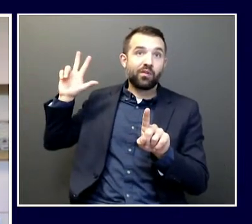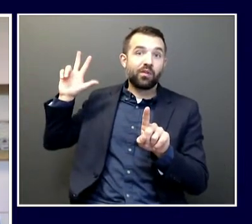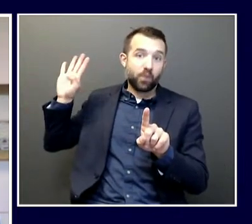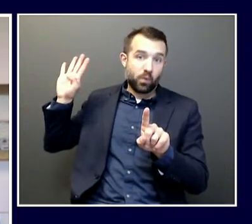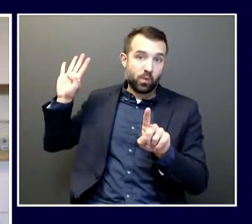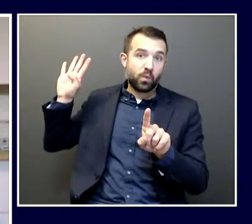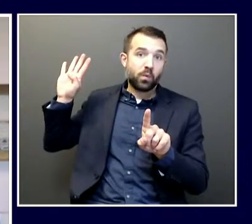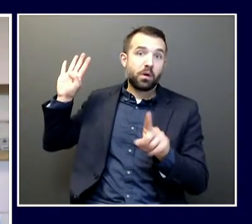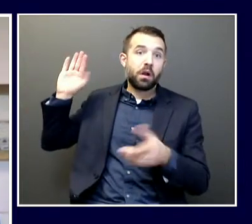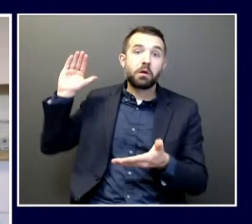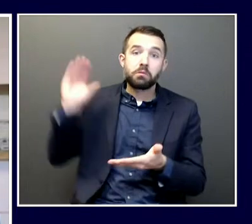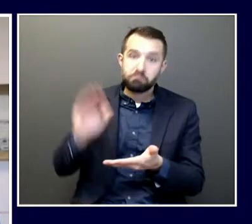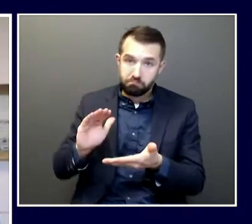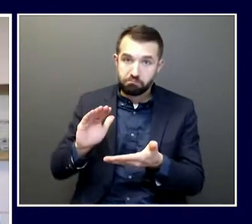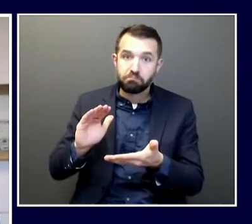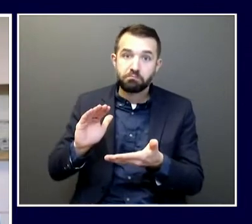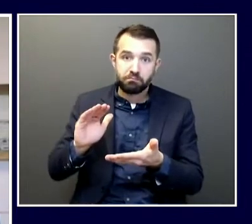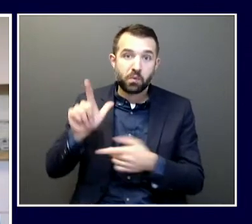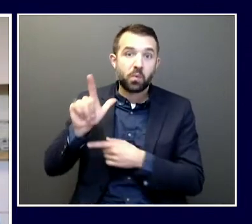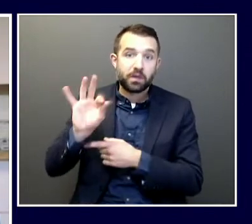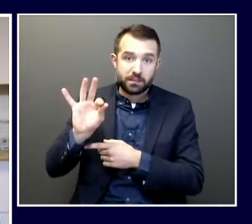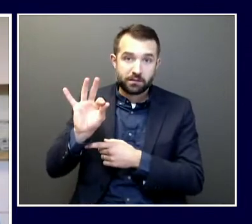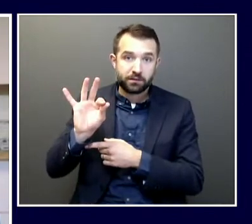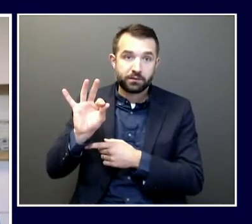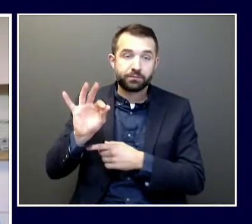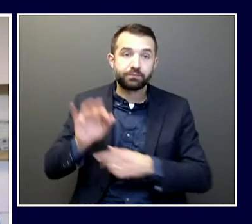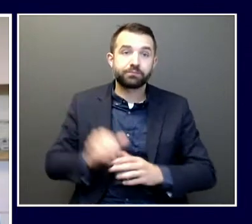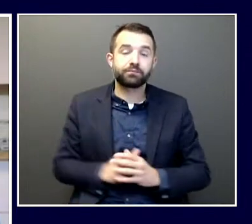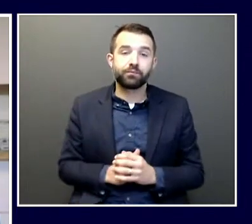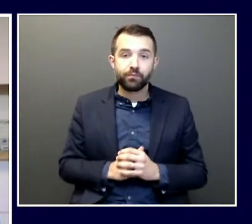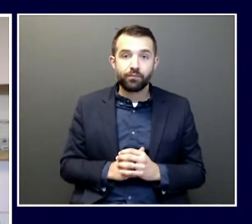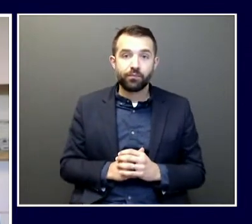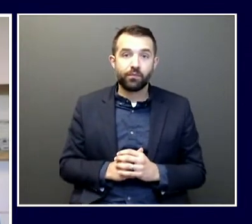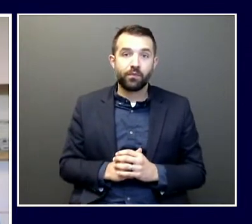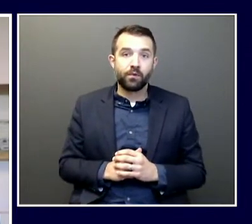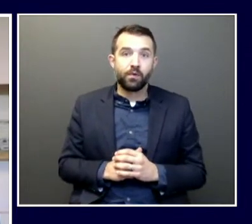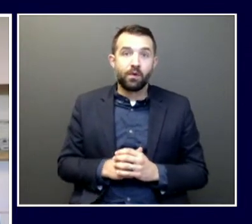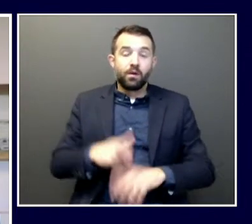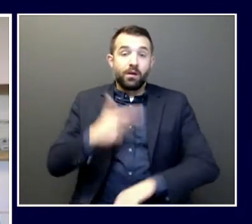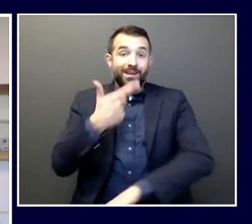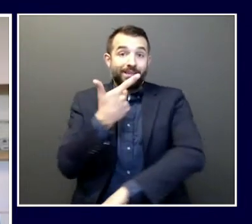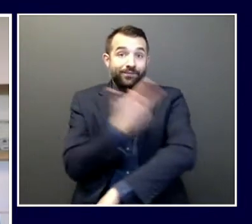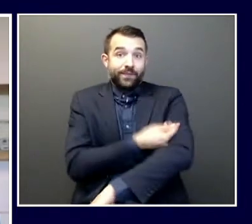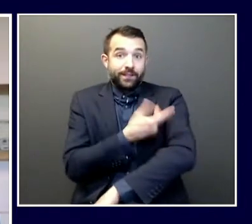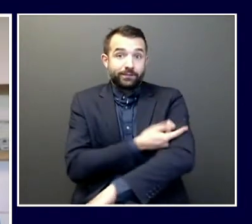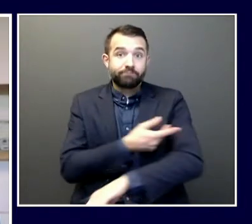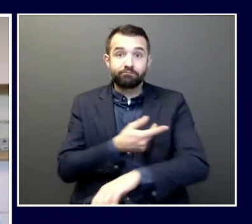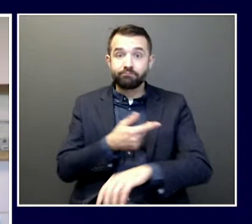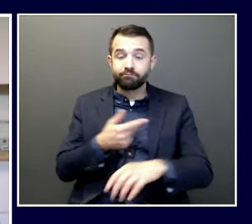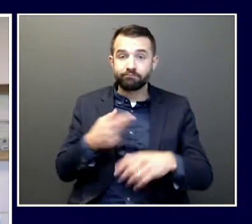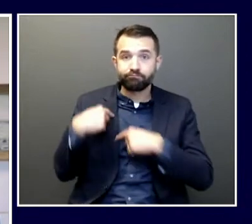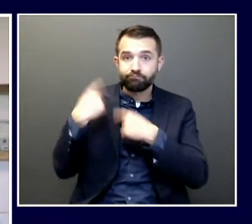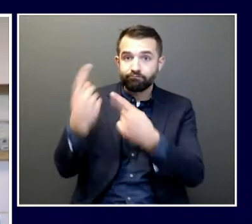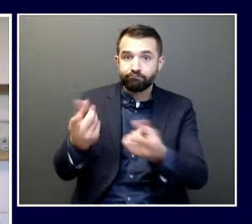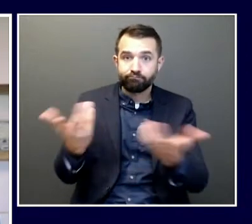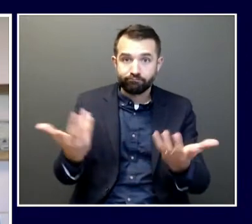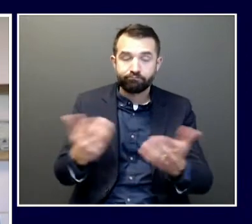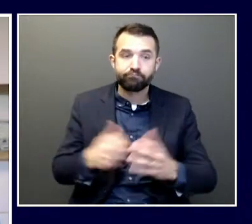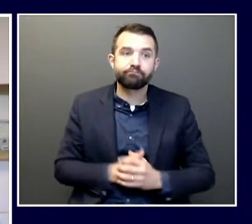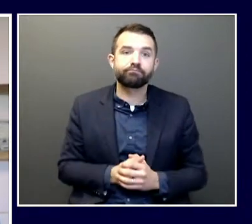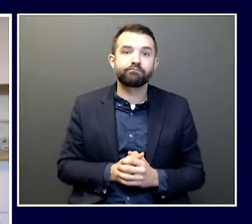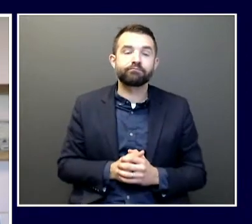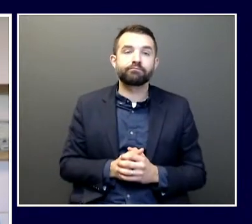on a ventilator in Maine. Turning now to vaccines and vaccinations. As of this morning,